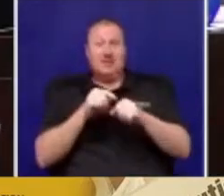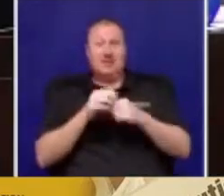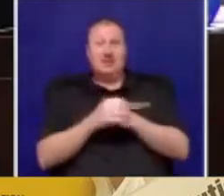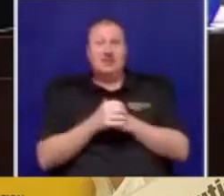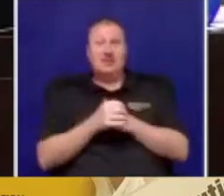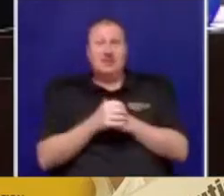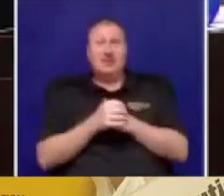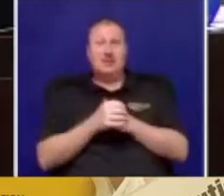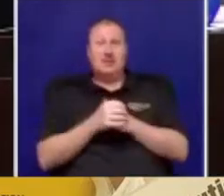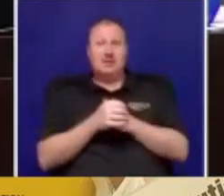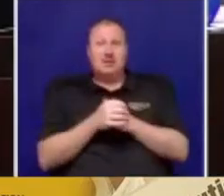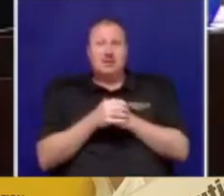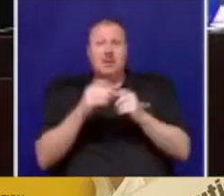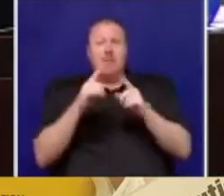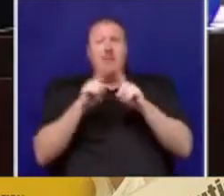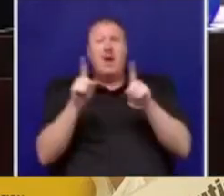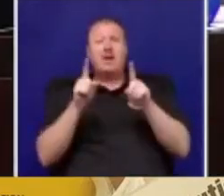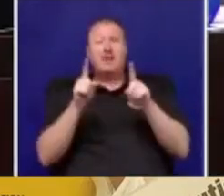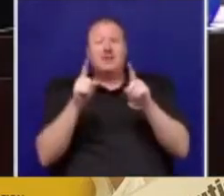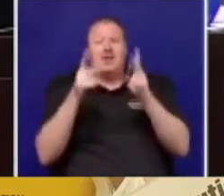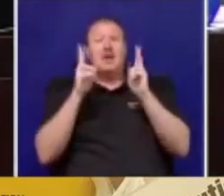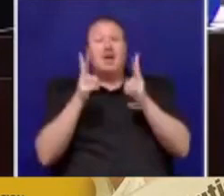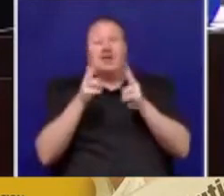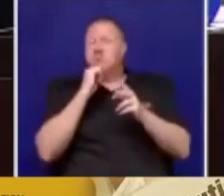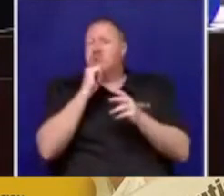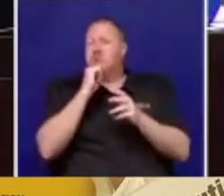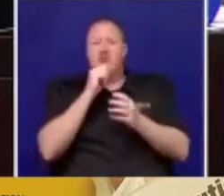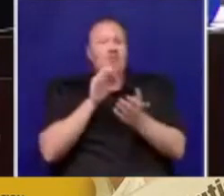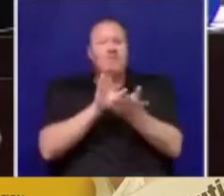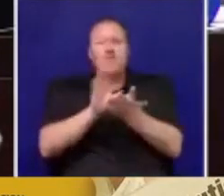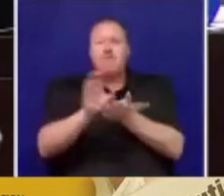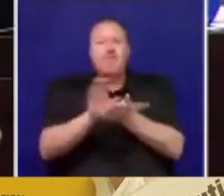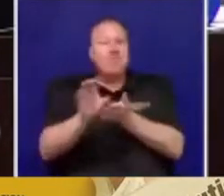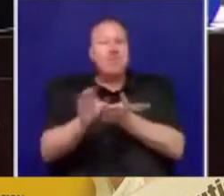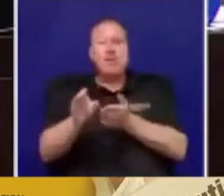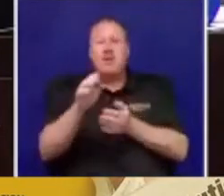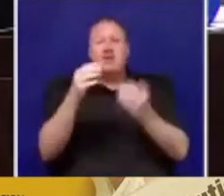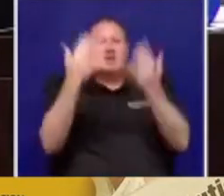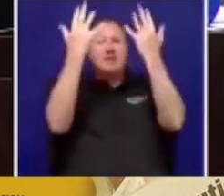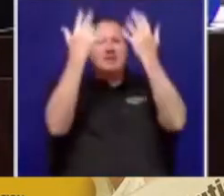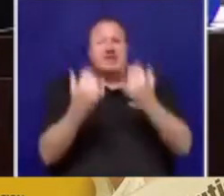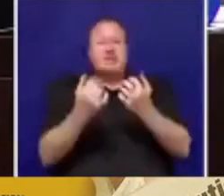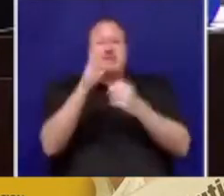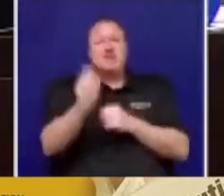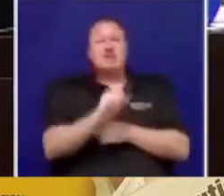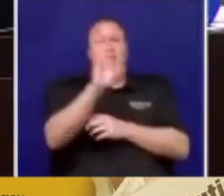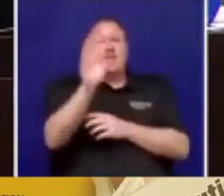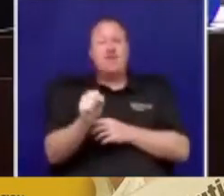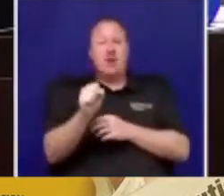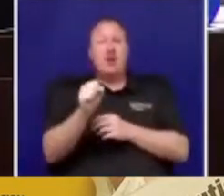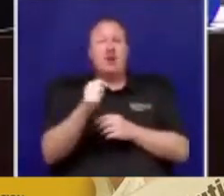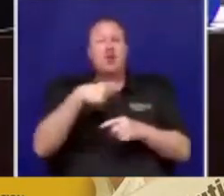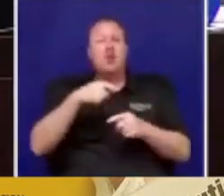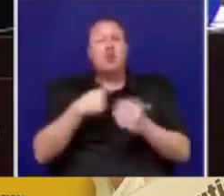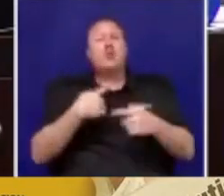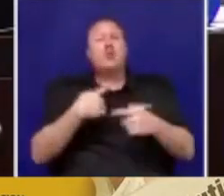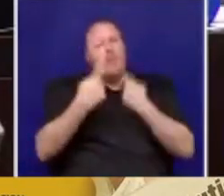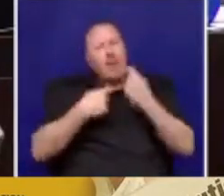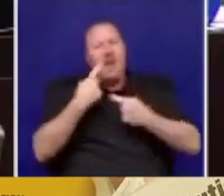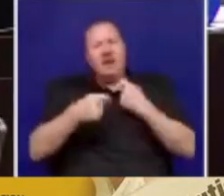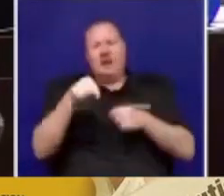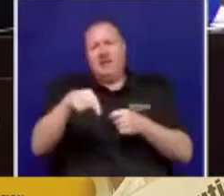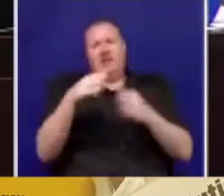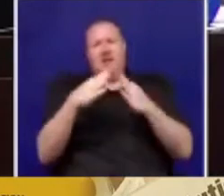deliberate underfunding of Statistics South Africa is something we have been lamenting in this House for many years.